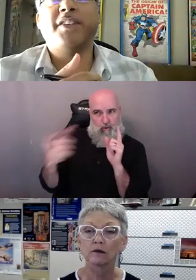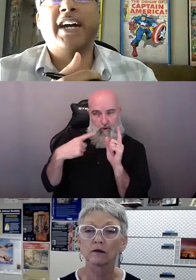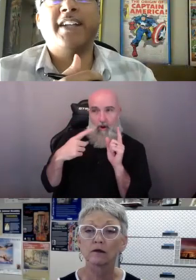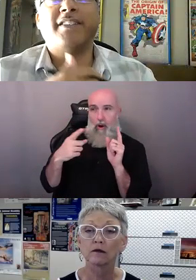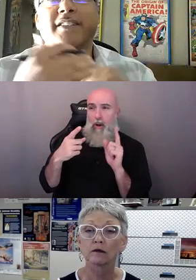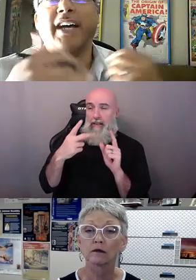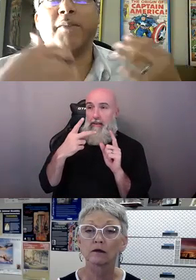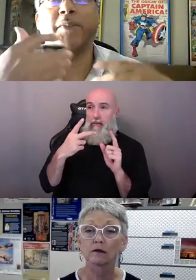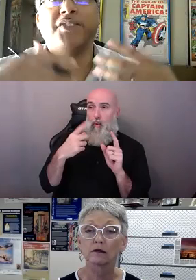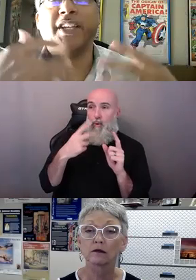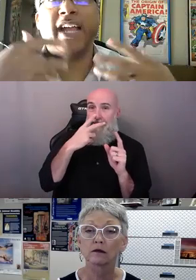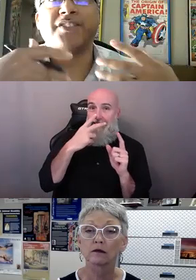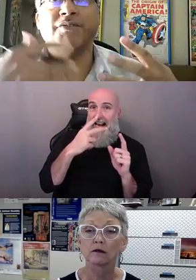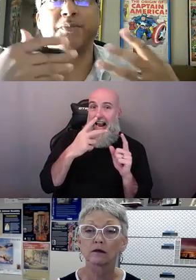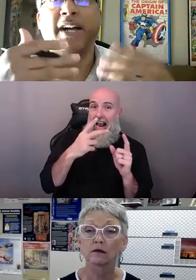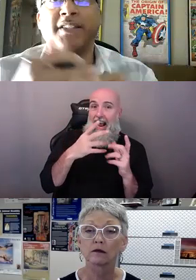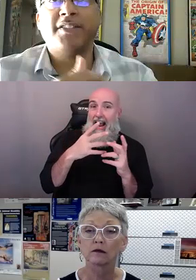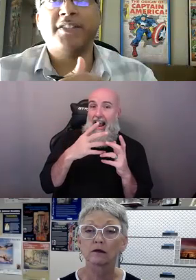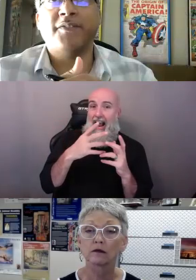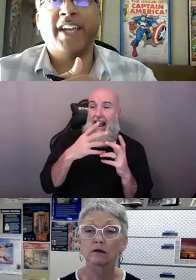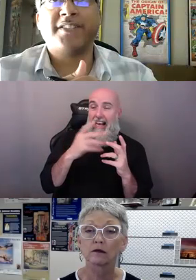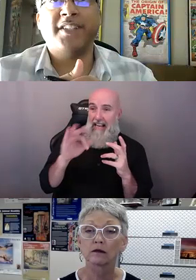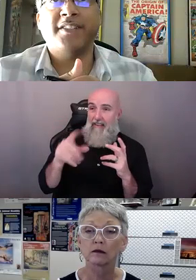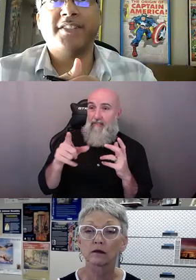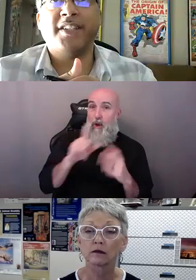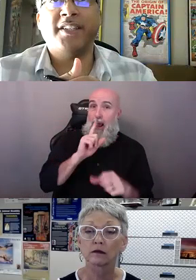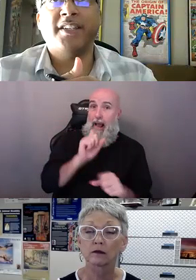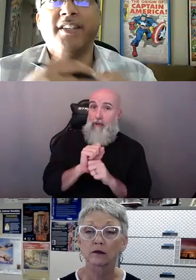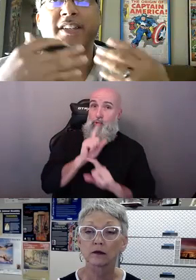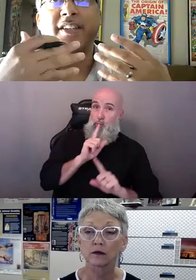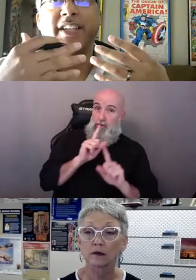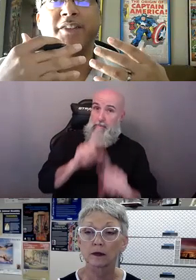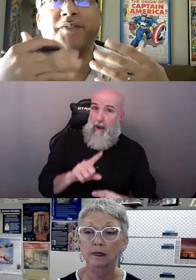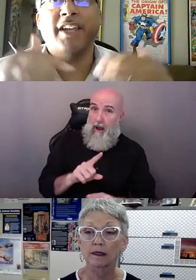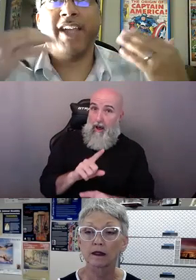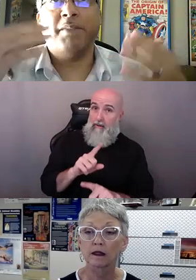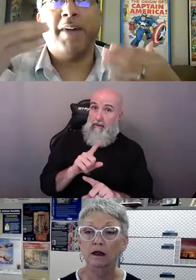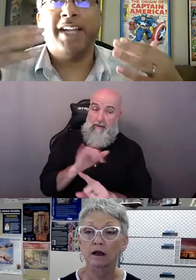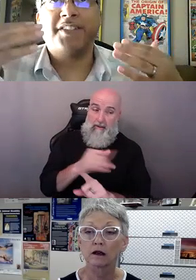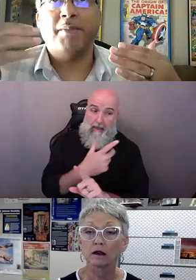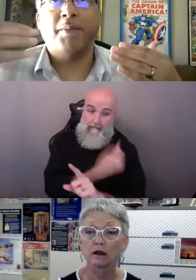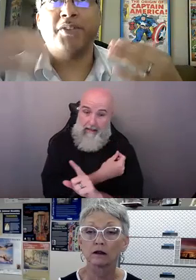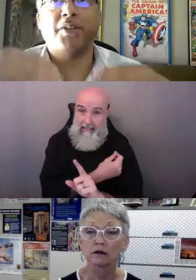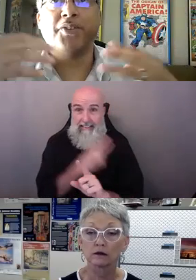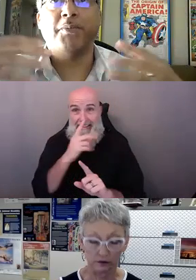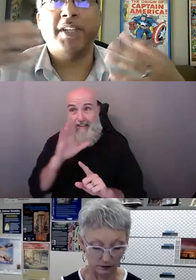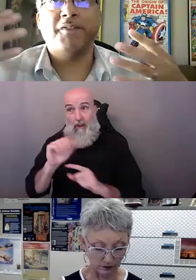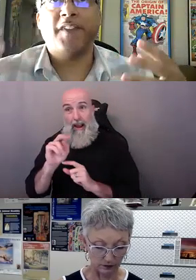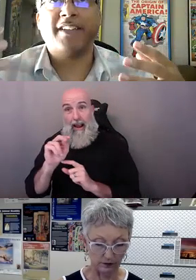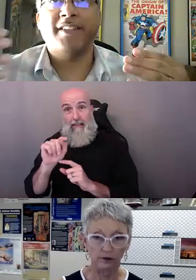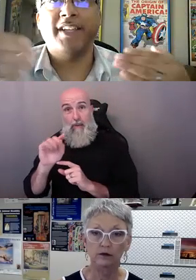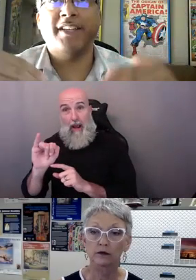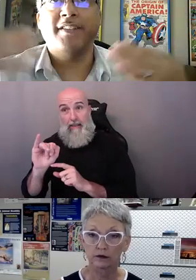whether or not how much they actually responded to the vaccine, to see if their antibodies came up as opposed to